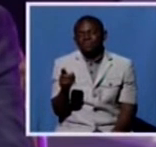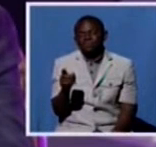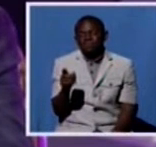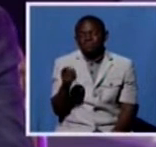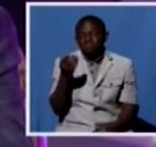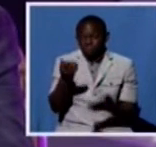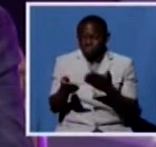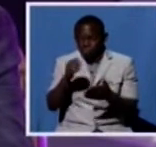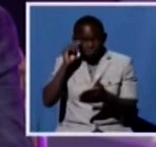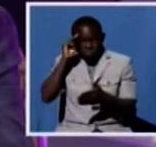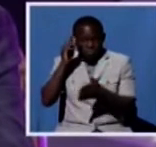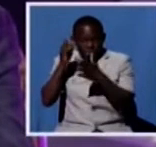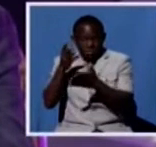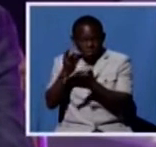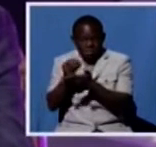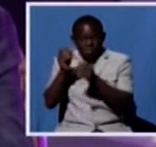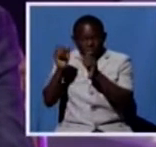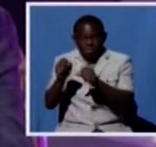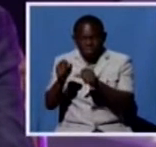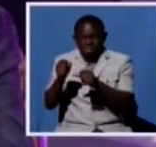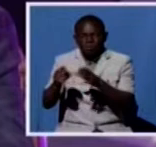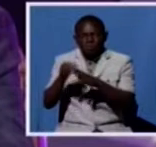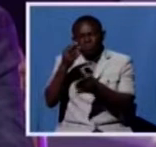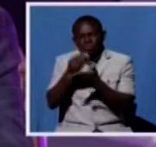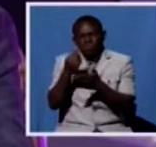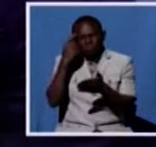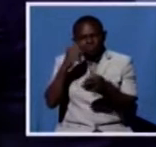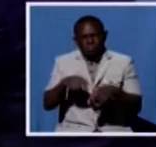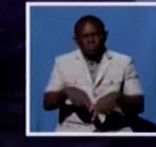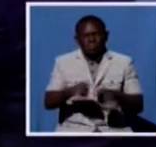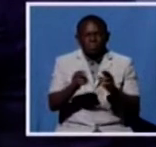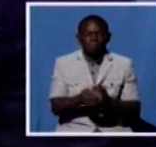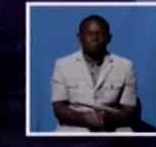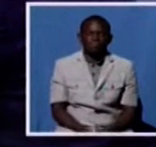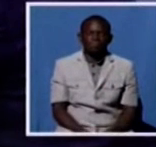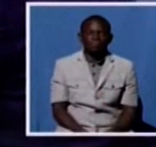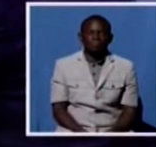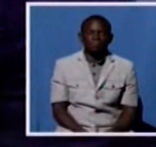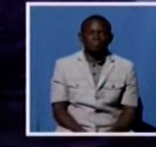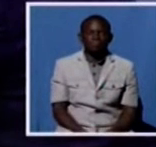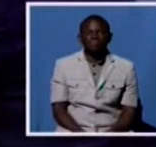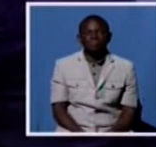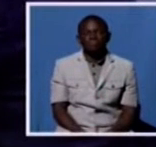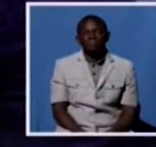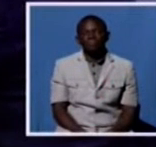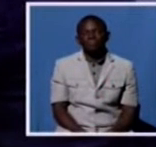is always providing that guidance. So it's happening. Are you saying overcommitment is now gone? it's a thing of the past?